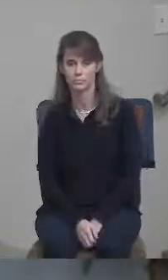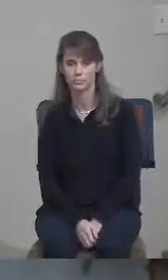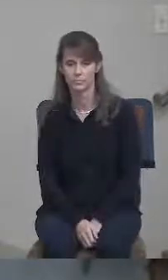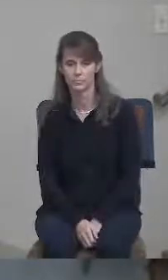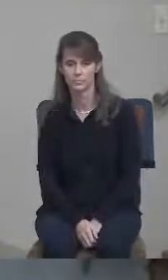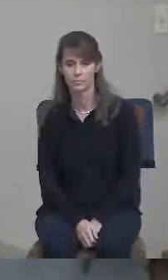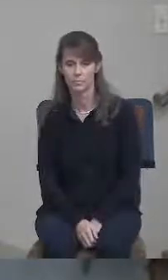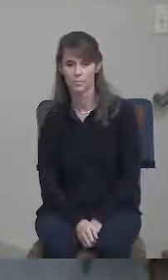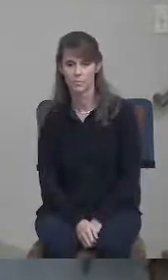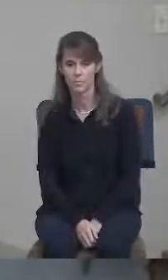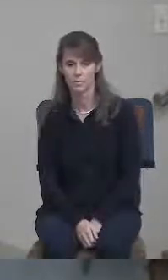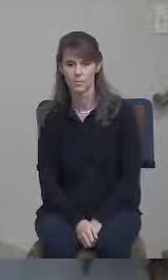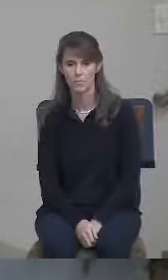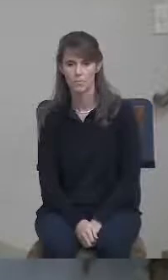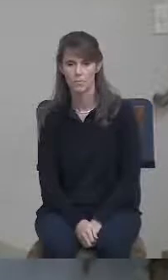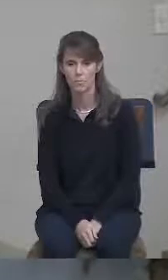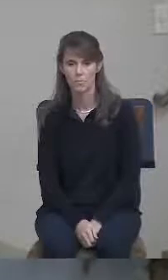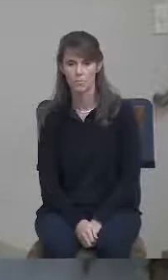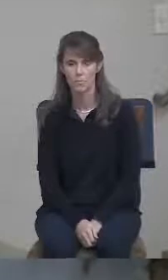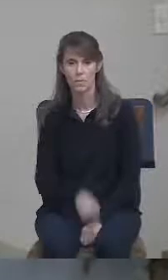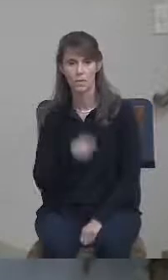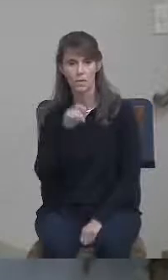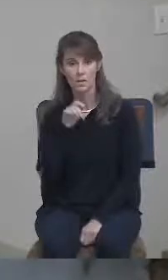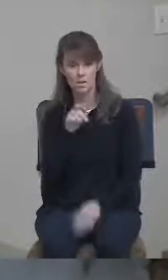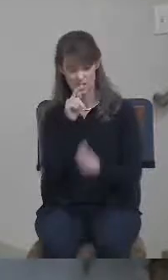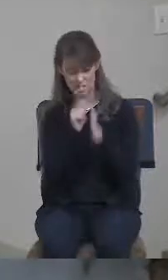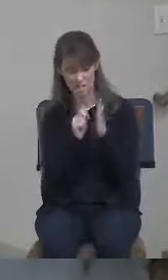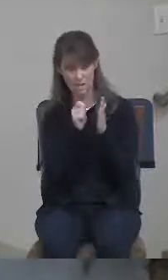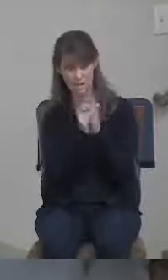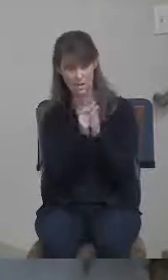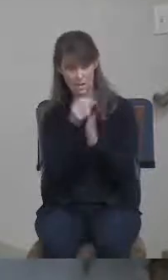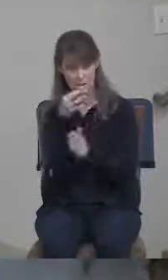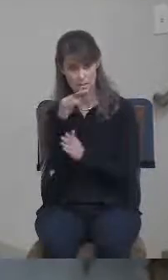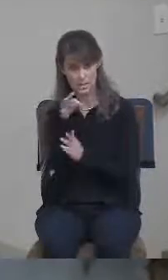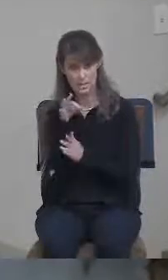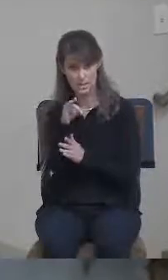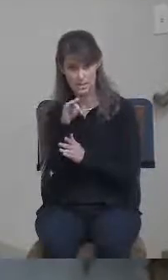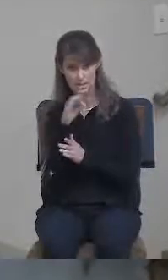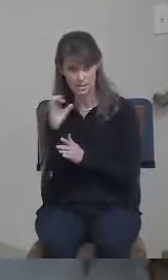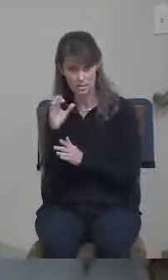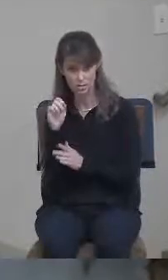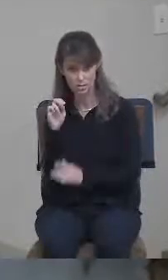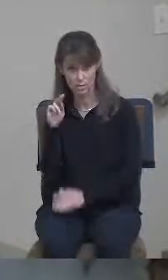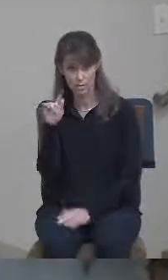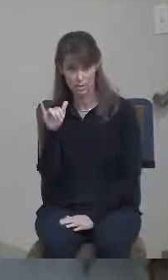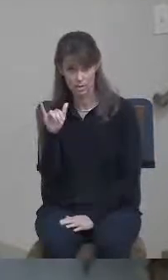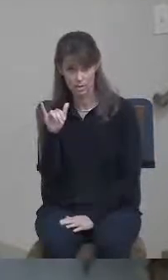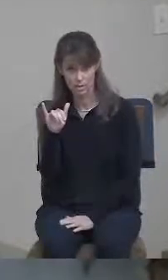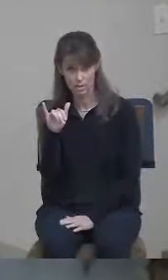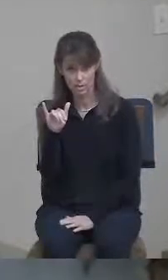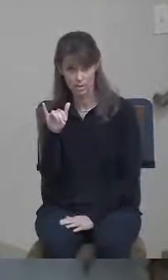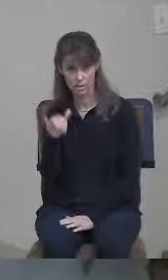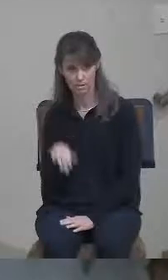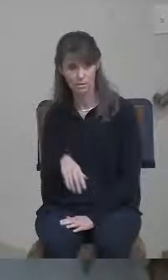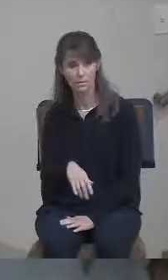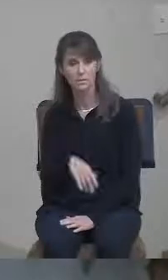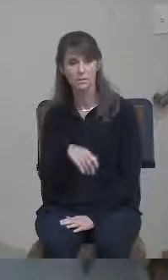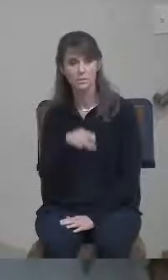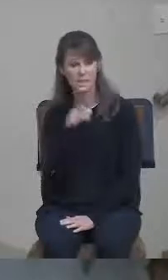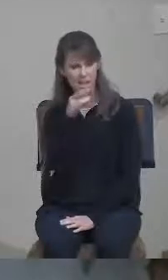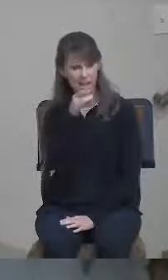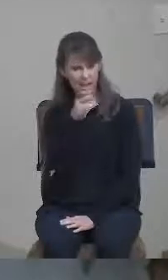As we look at this time frame, we see that it was a period, the 1800s, and then prior to